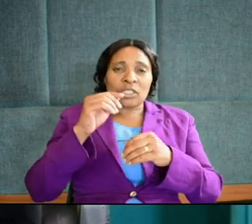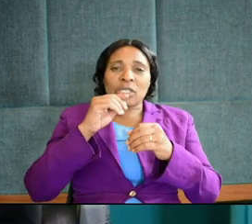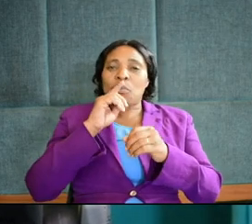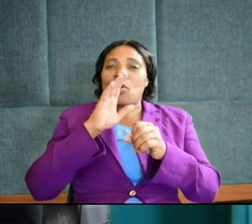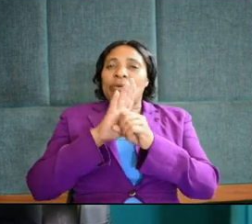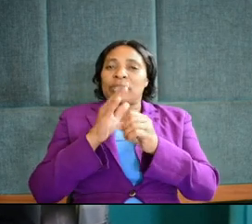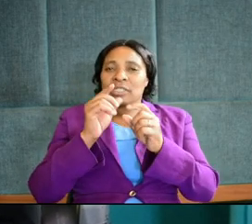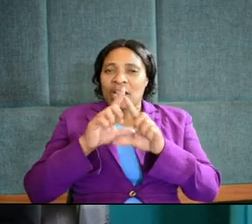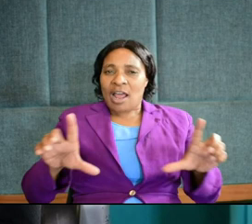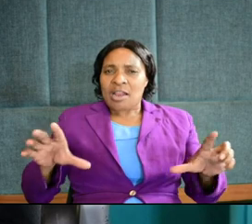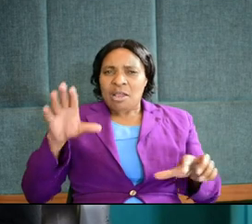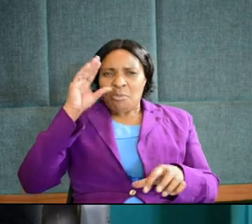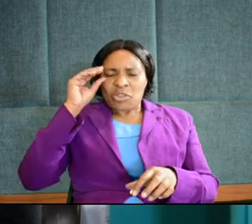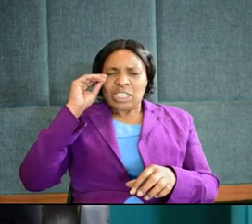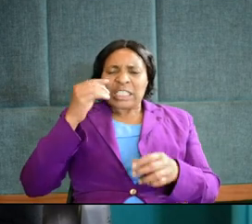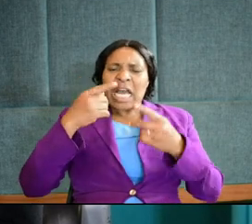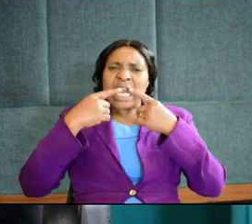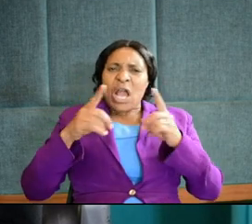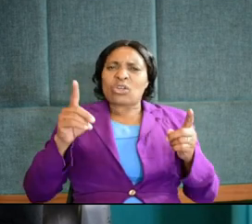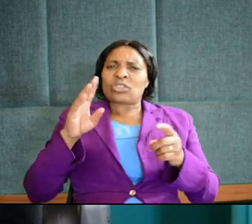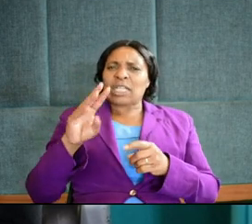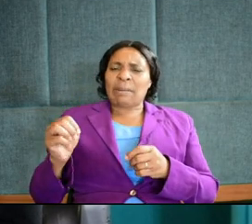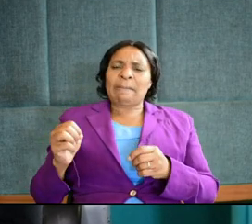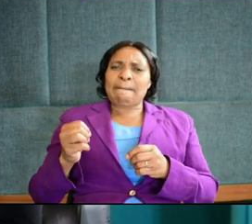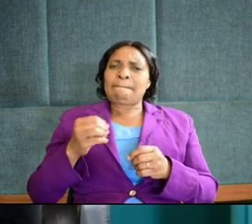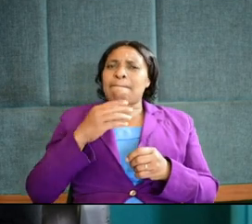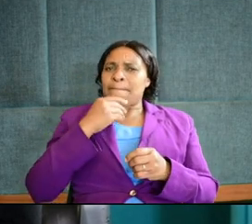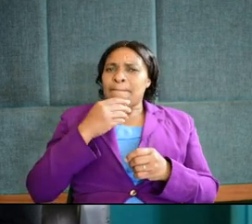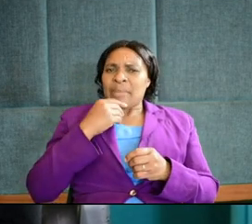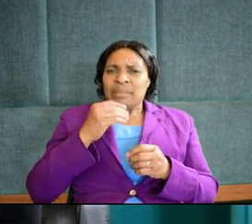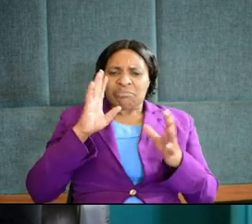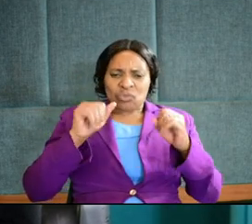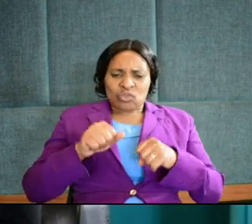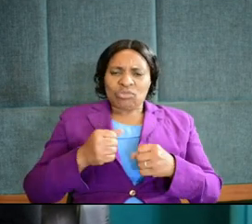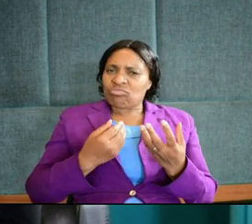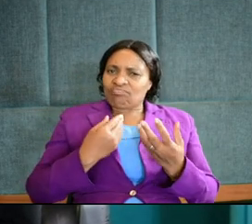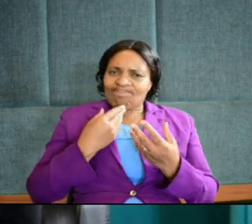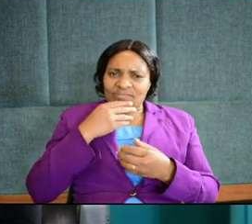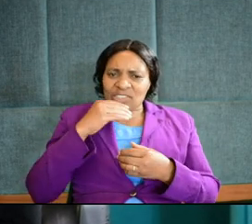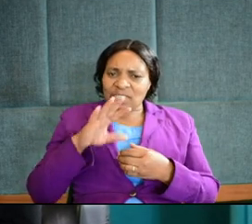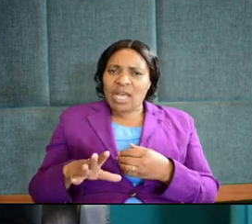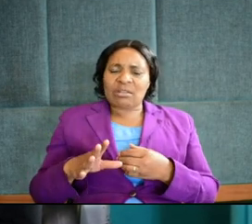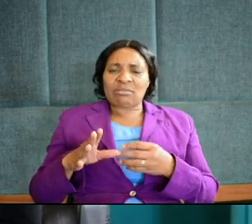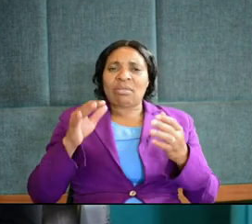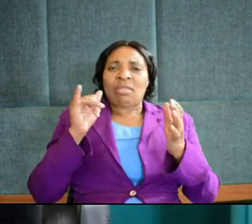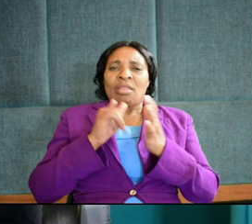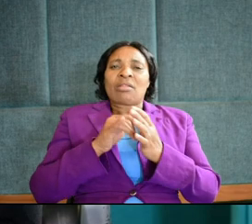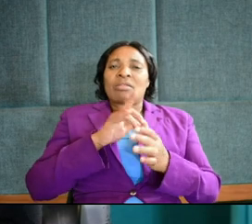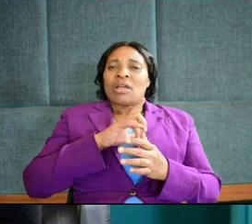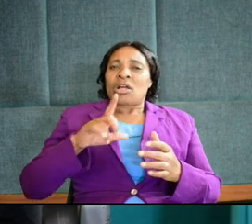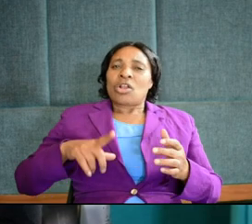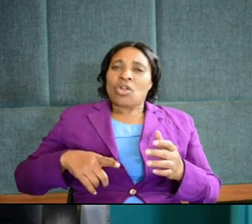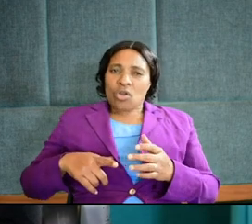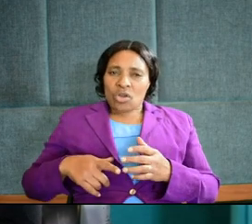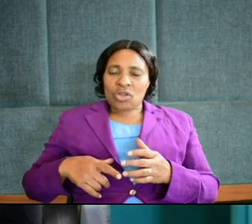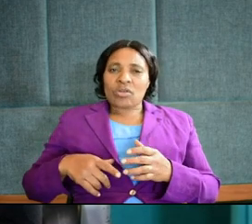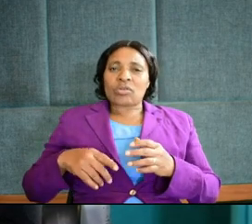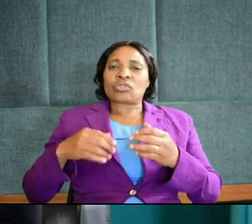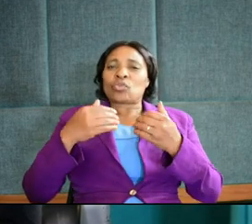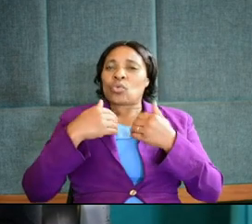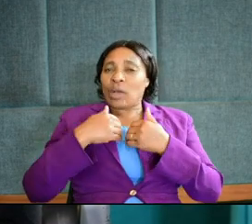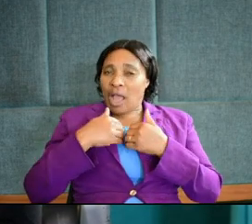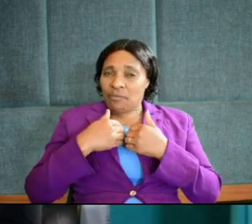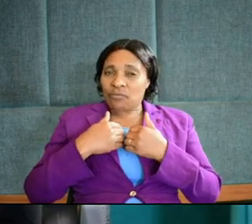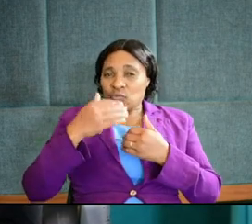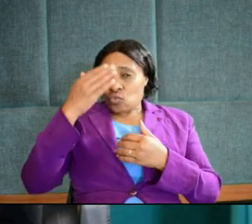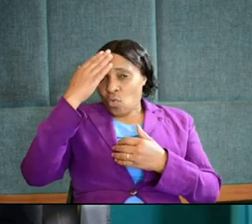land, Moses declared to them, "As a man chasteneth his son, so does the Lord thy God chasteneth thee, to humble